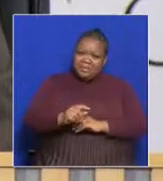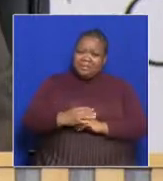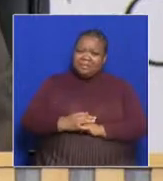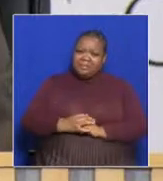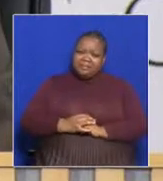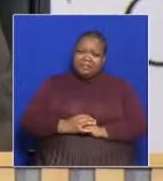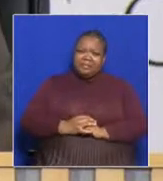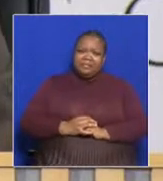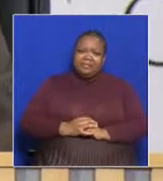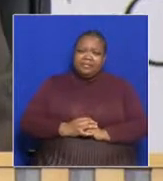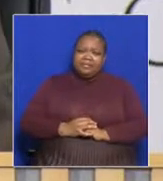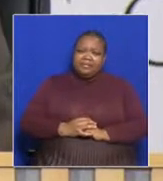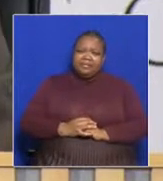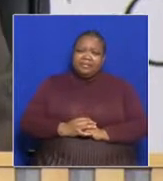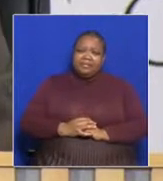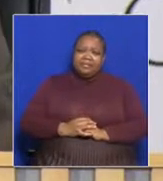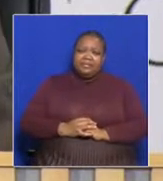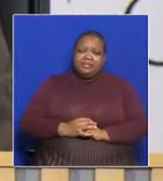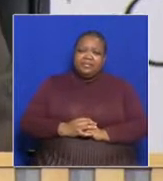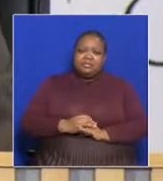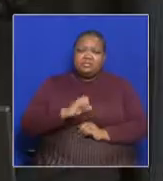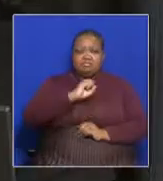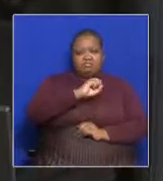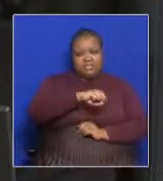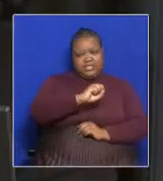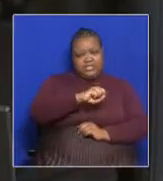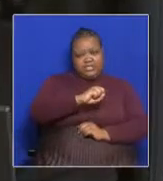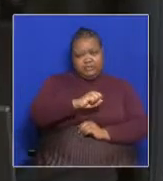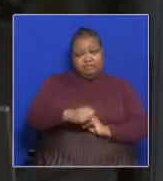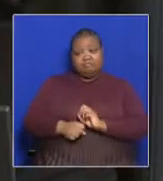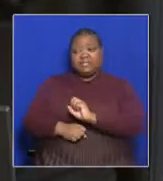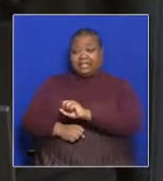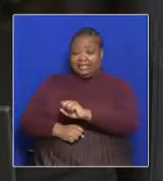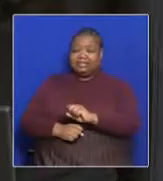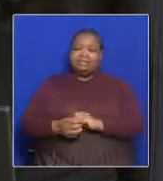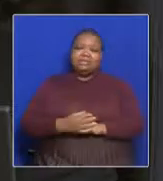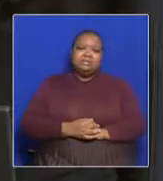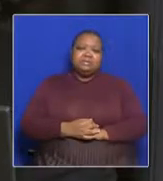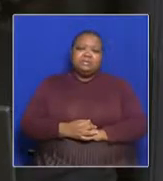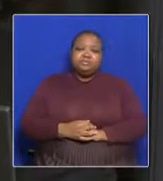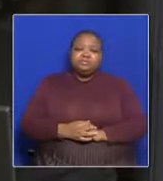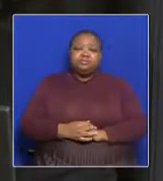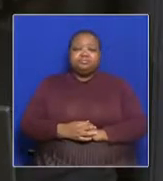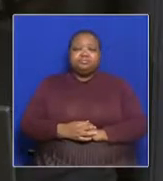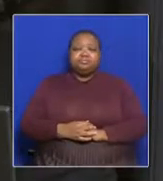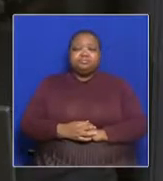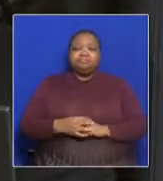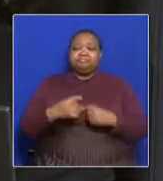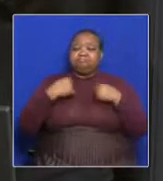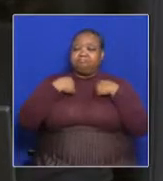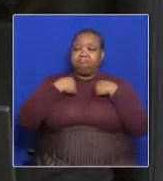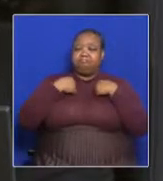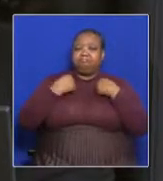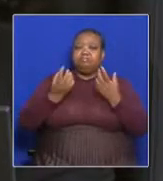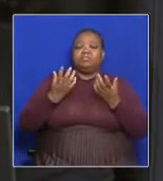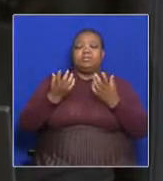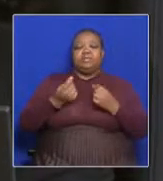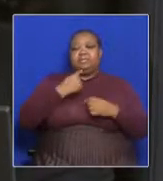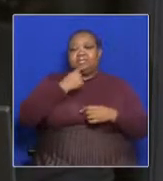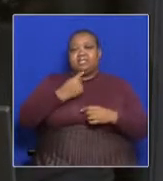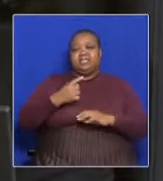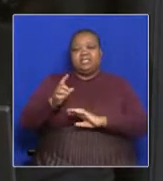Yes, I concur. Yes, and it seems to me, and maybe let me put this to you, that